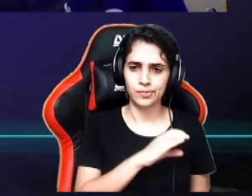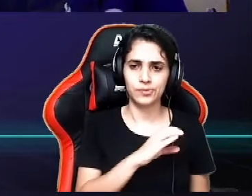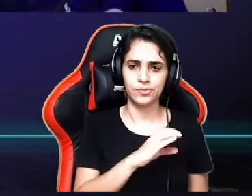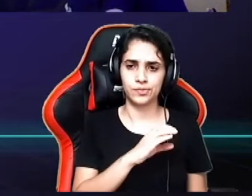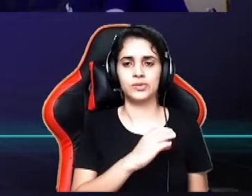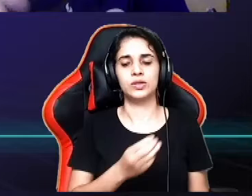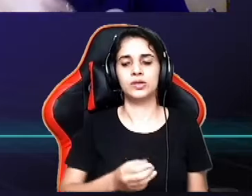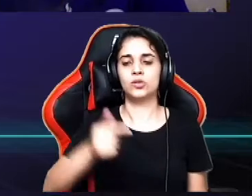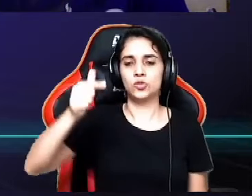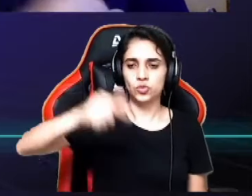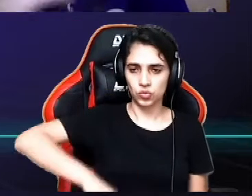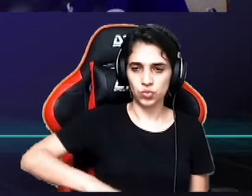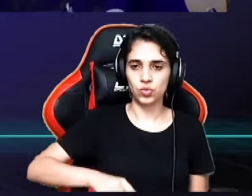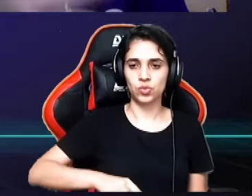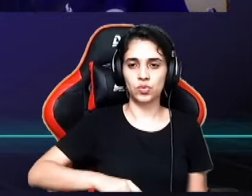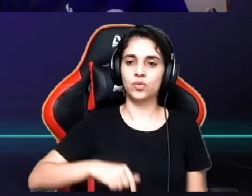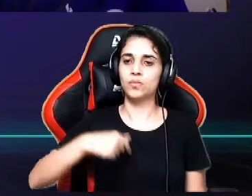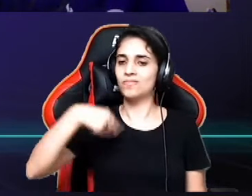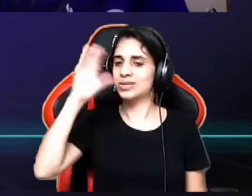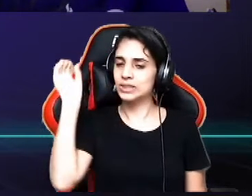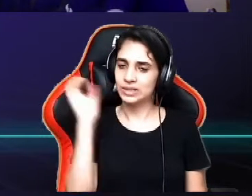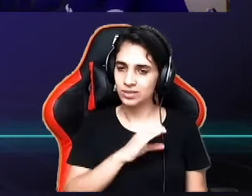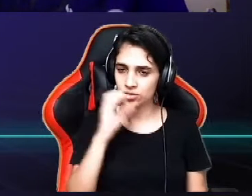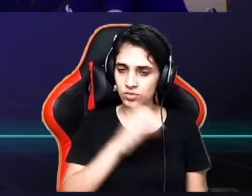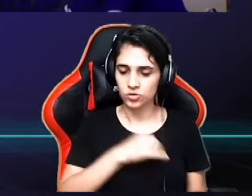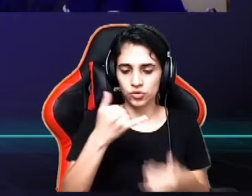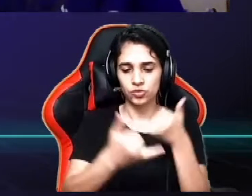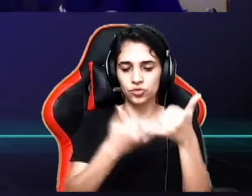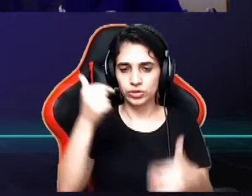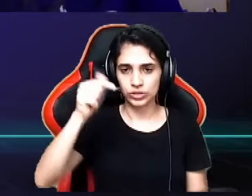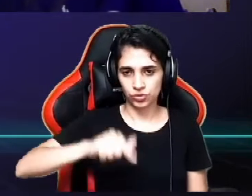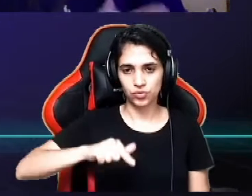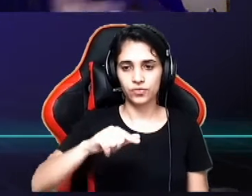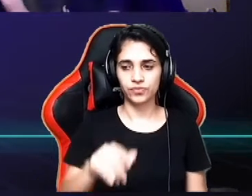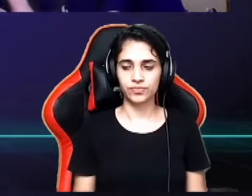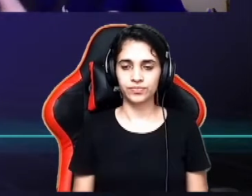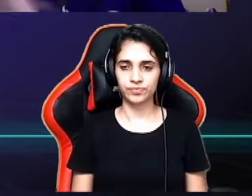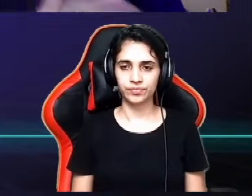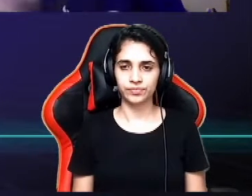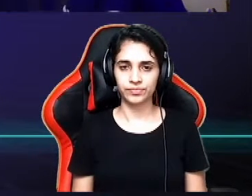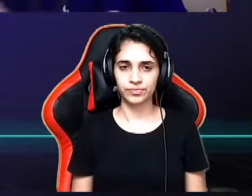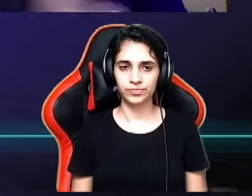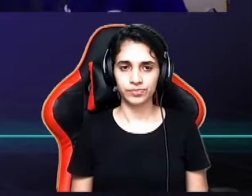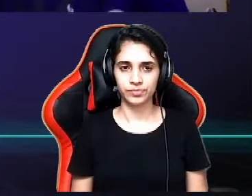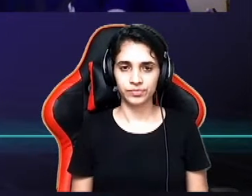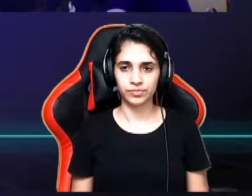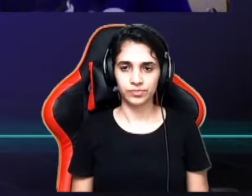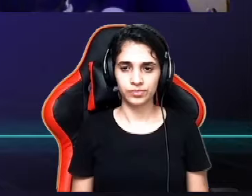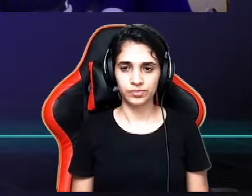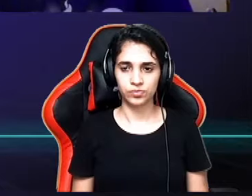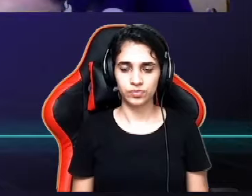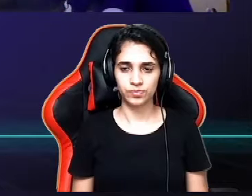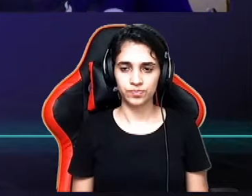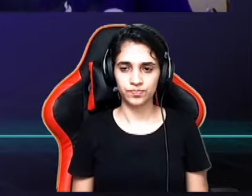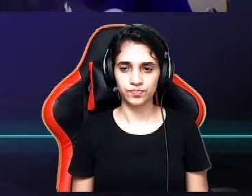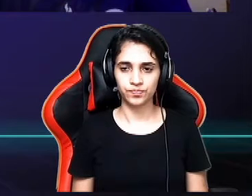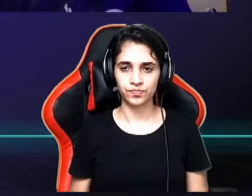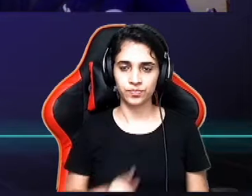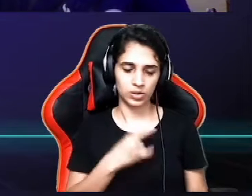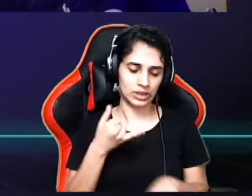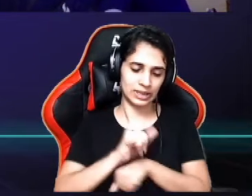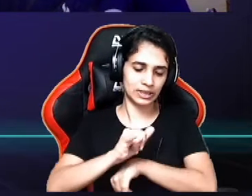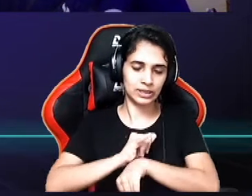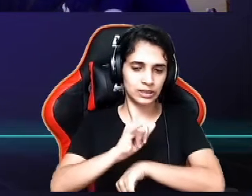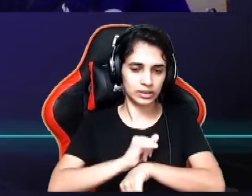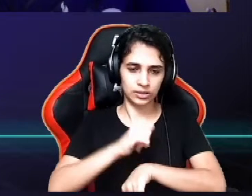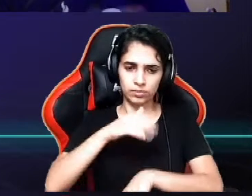quick. Join again. It's going to be a real quick round. So it's pretty